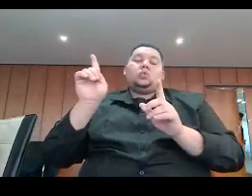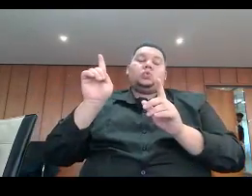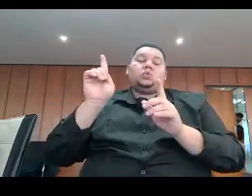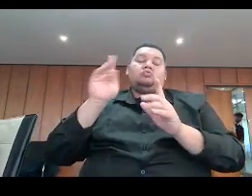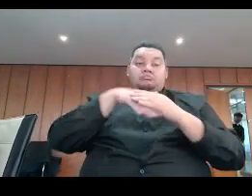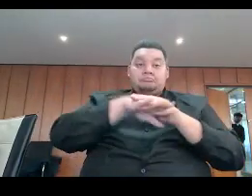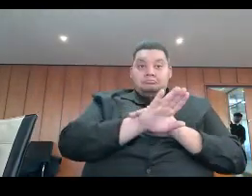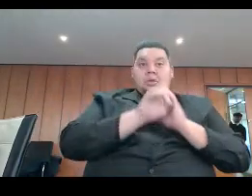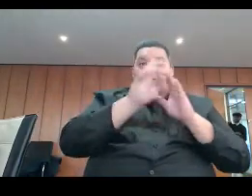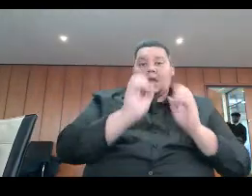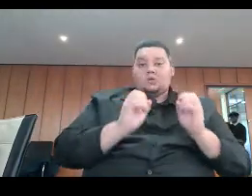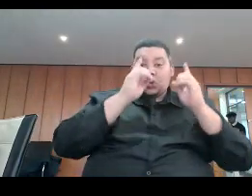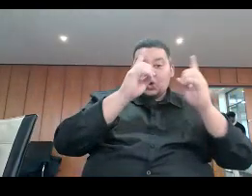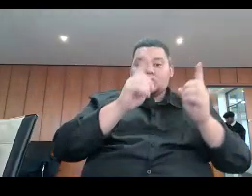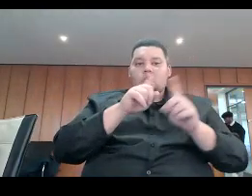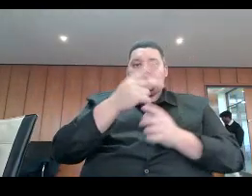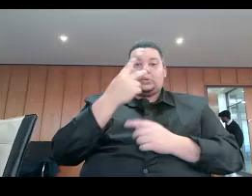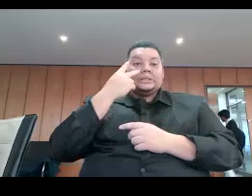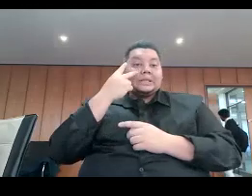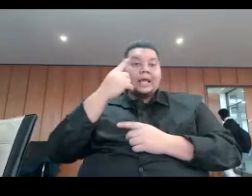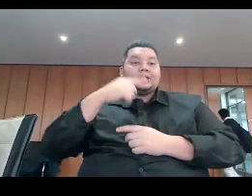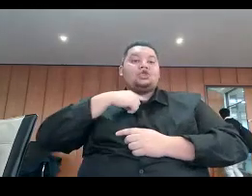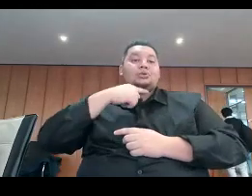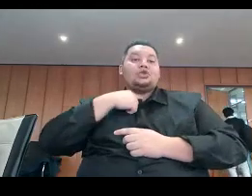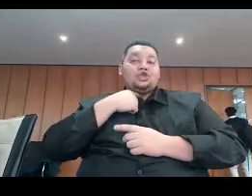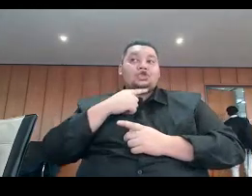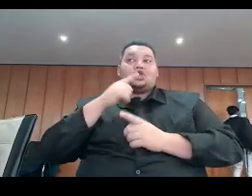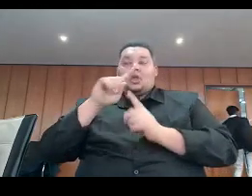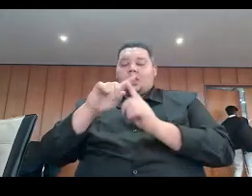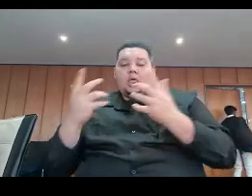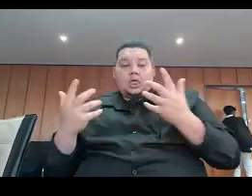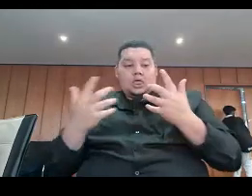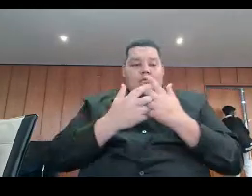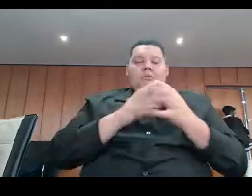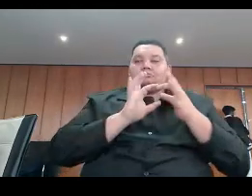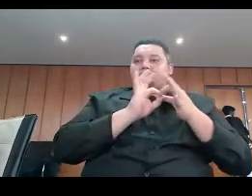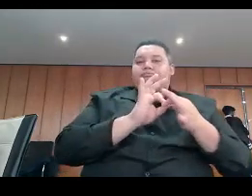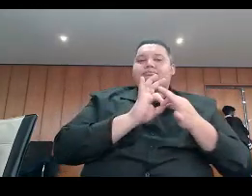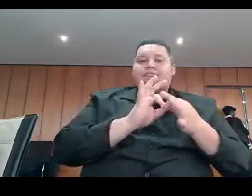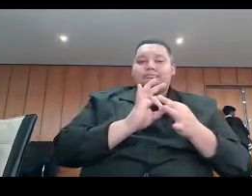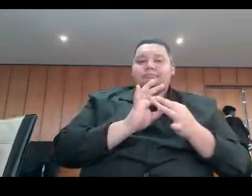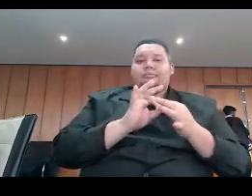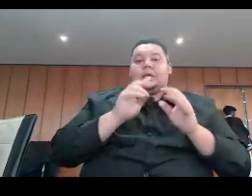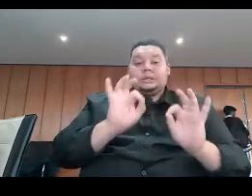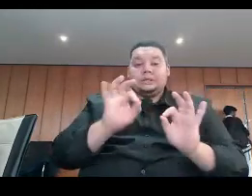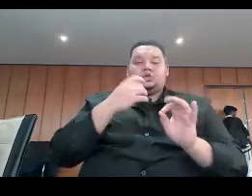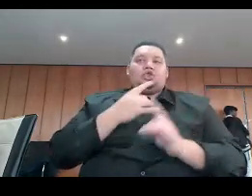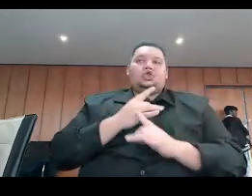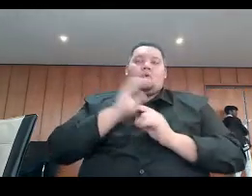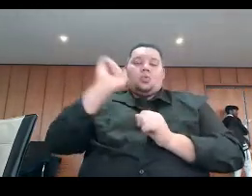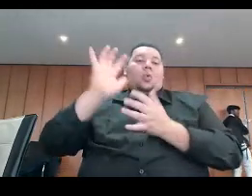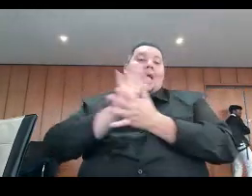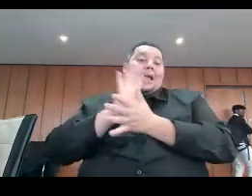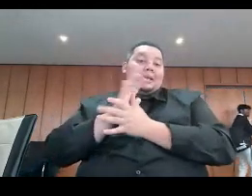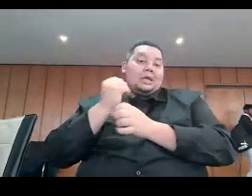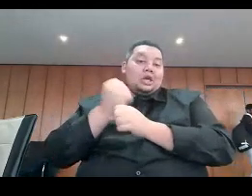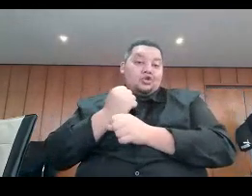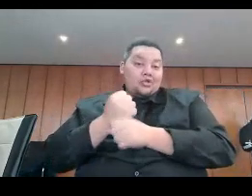So you have seen our speeches very directly connected to that. And you started your academic career,